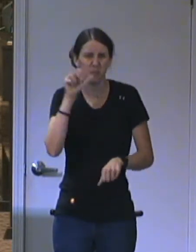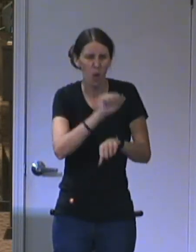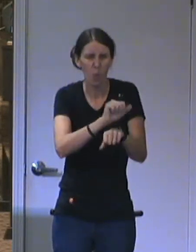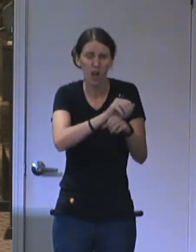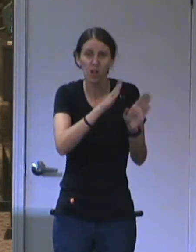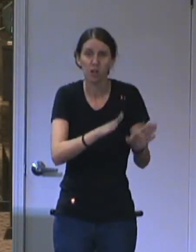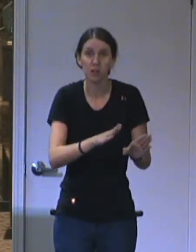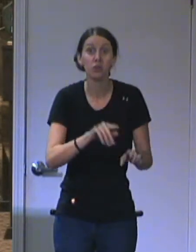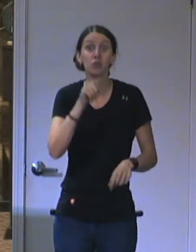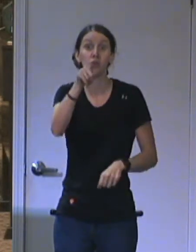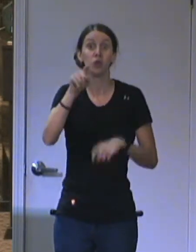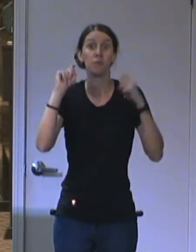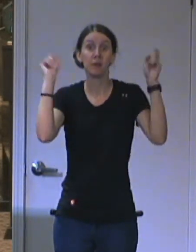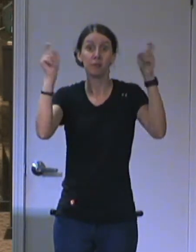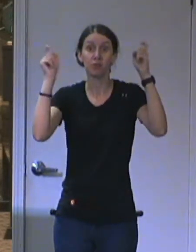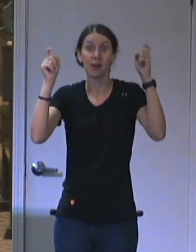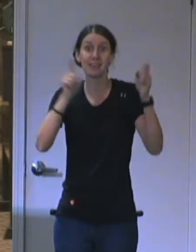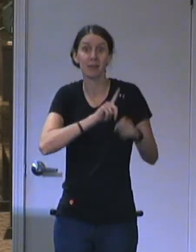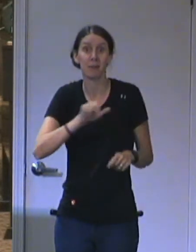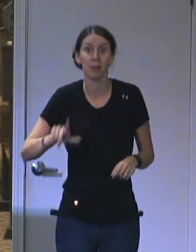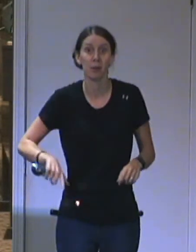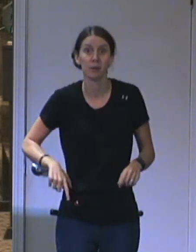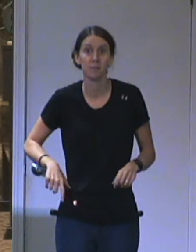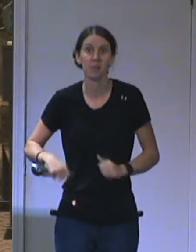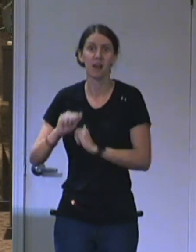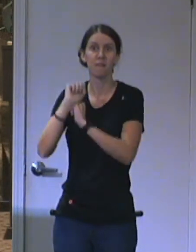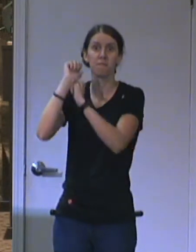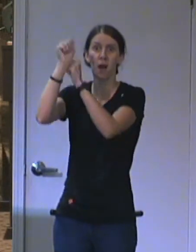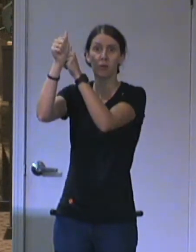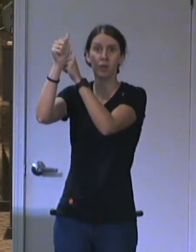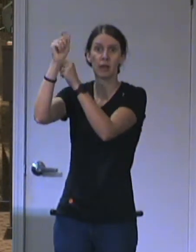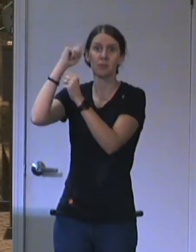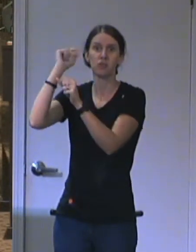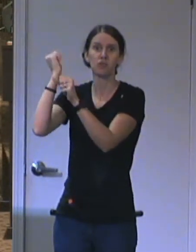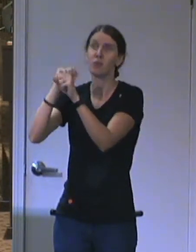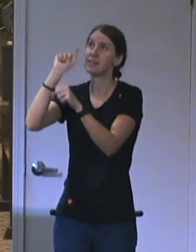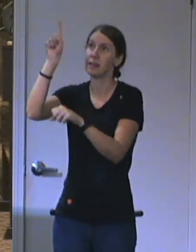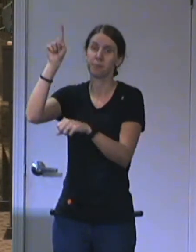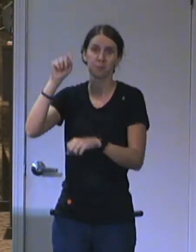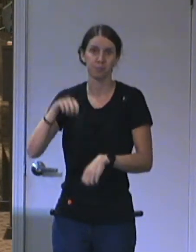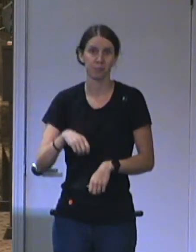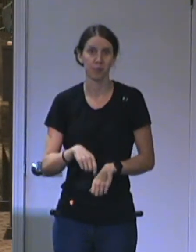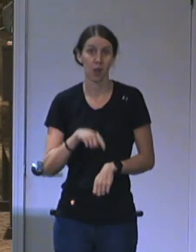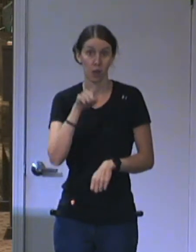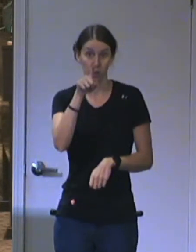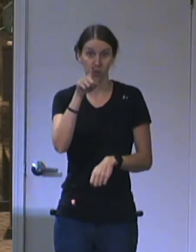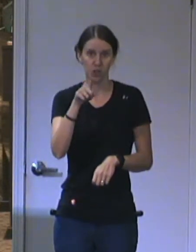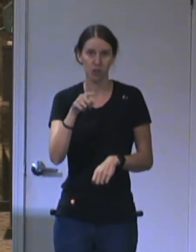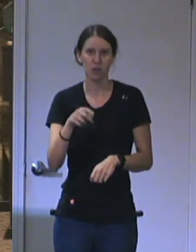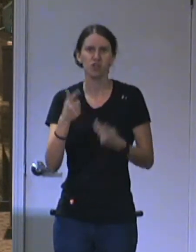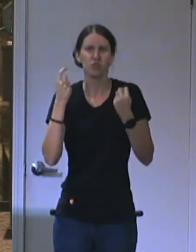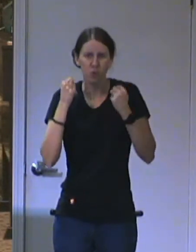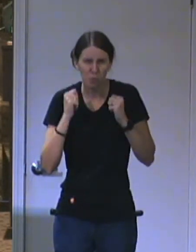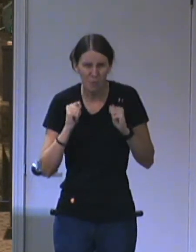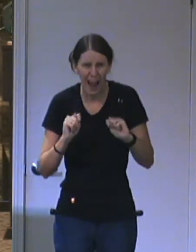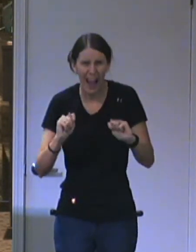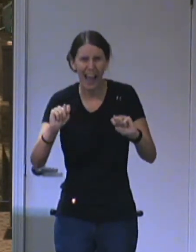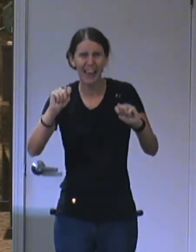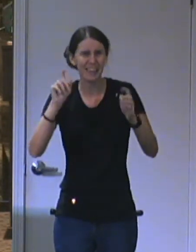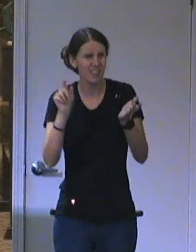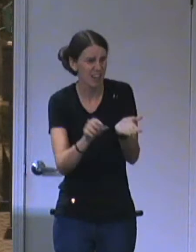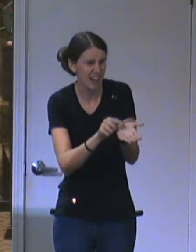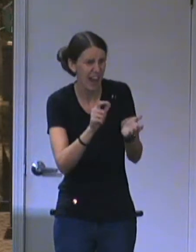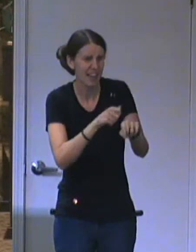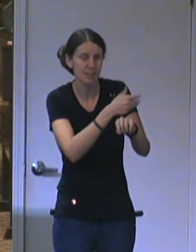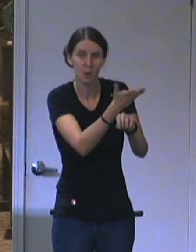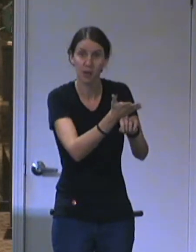anyway. Follow Him, trust Him. And I'll tell you what, when you put real effort into trying to reach them for